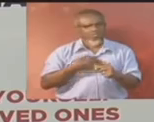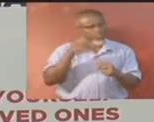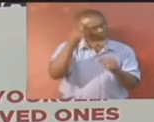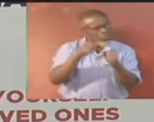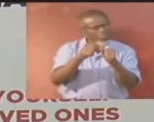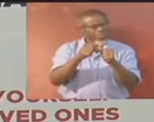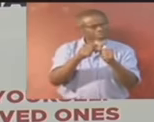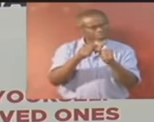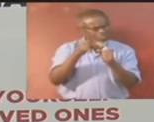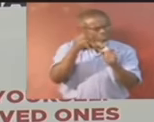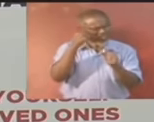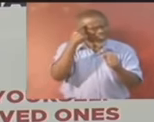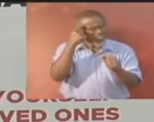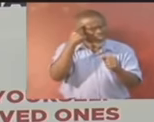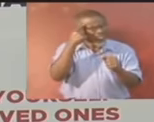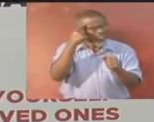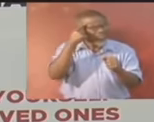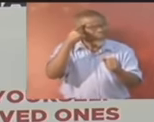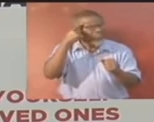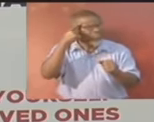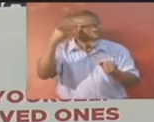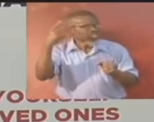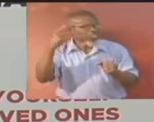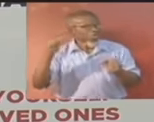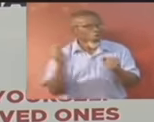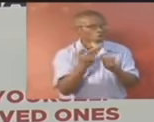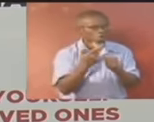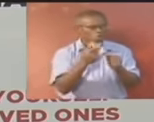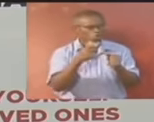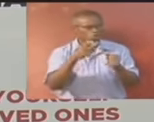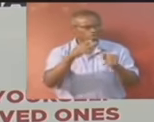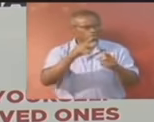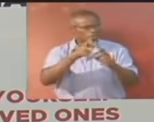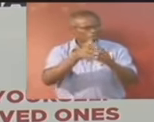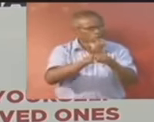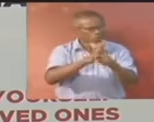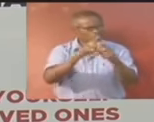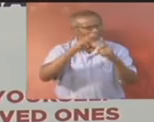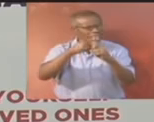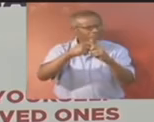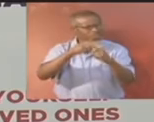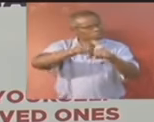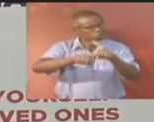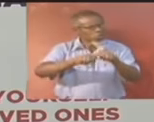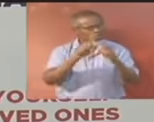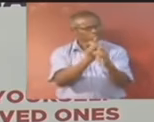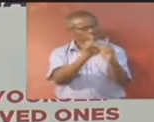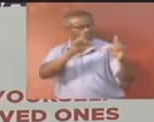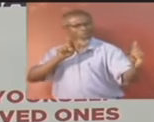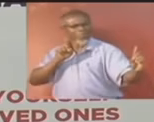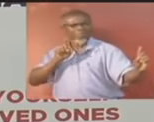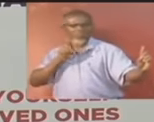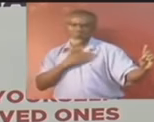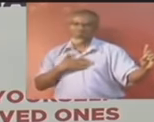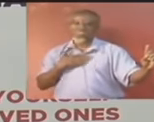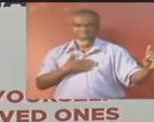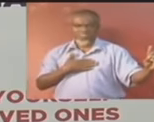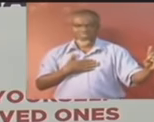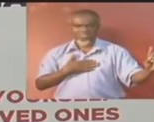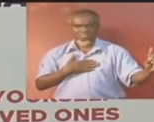all need to isolate. Please, I'm asking and begging on behalf of the government and the Ministry of Health and